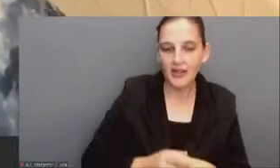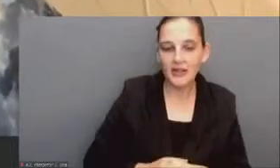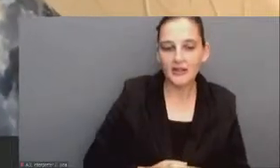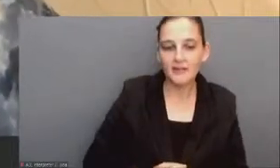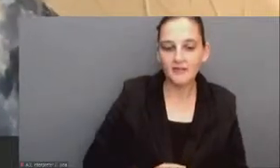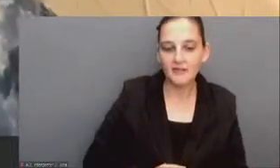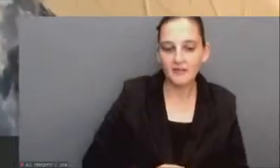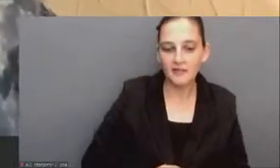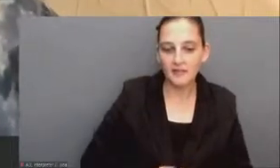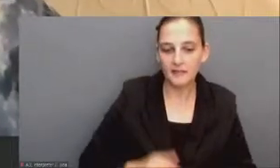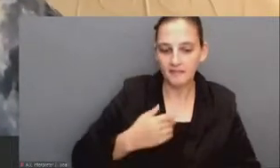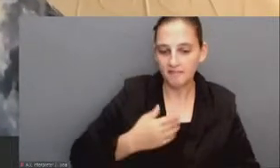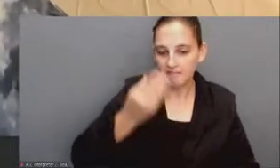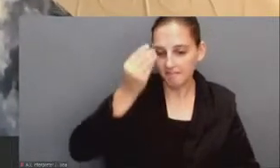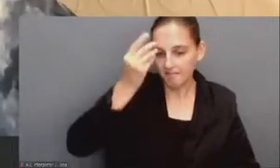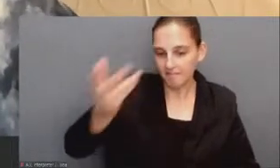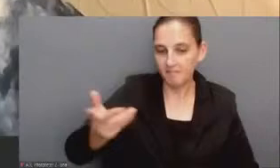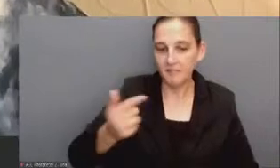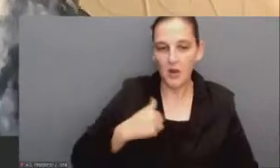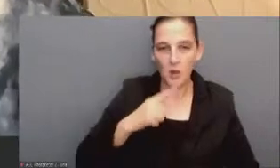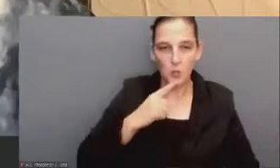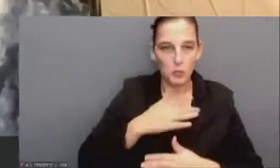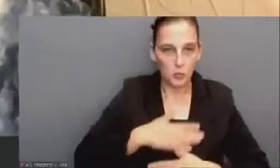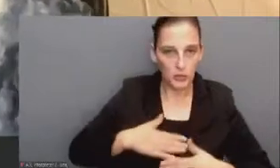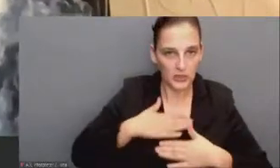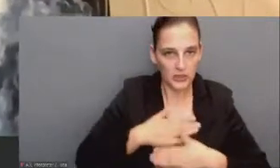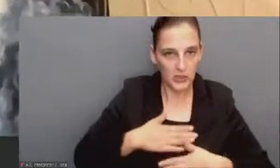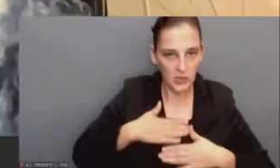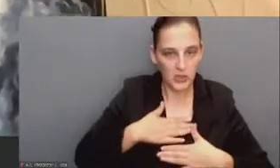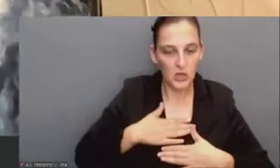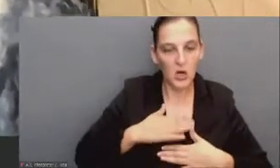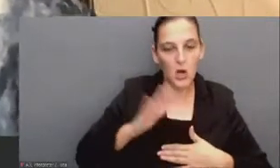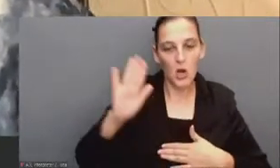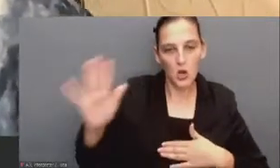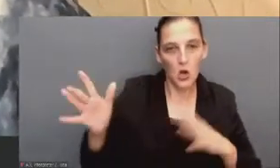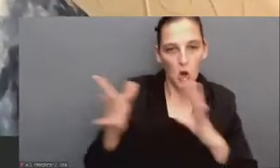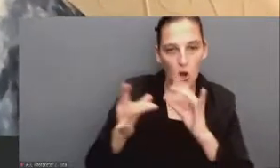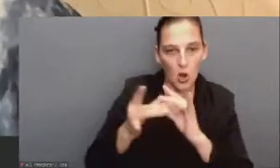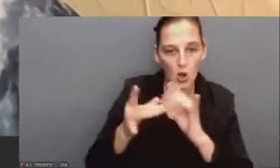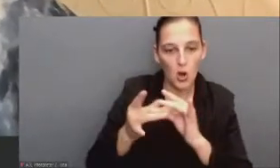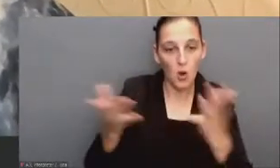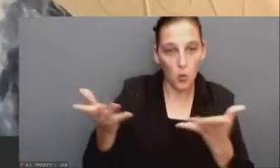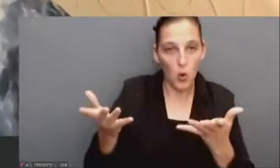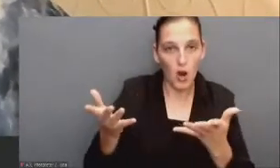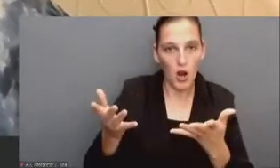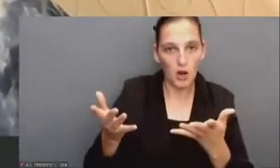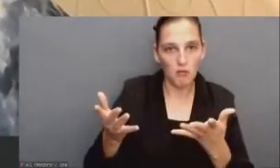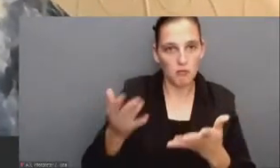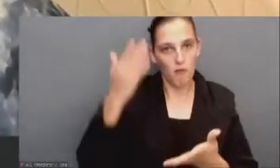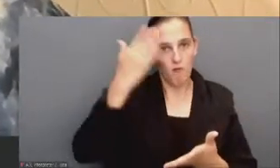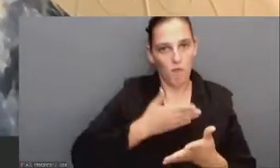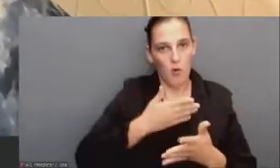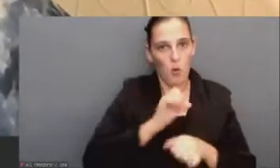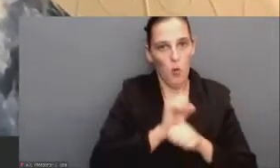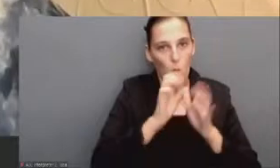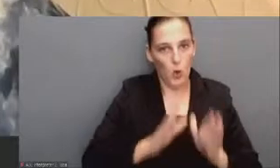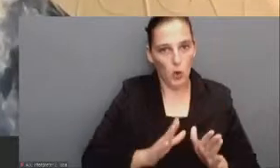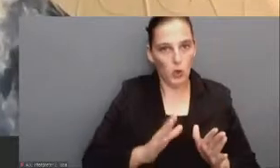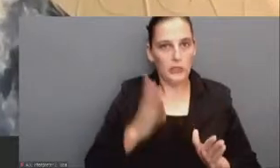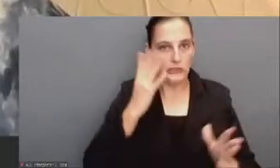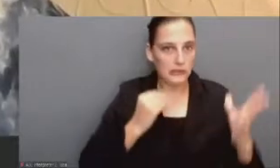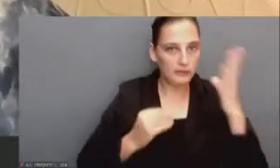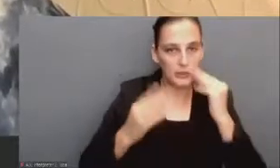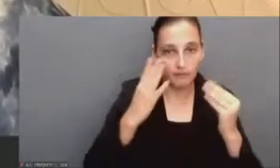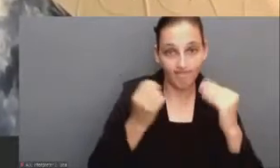to express my appreciation for your portrayal of what it was like on the front lines, being a COVID ICU